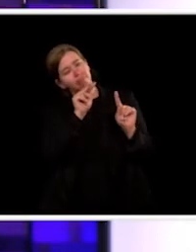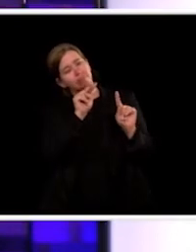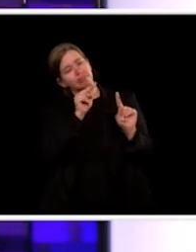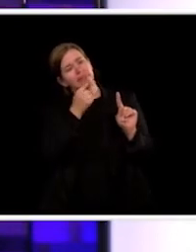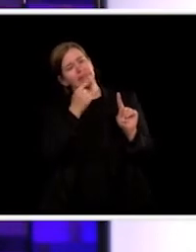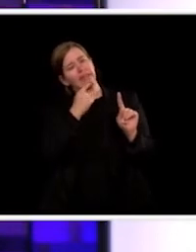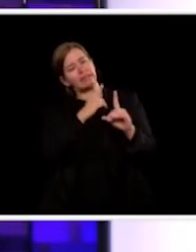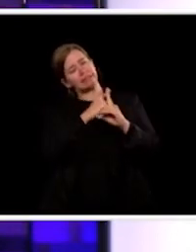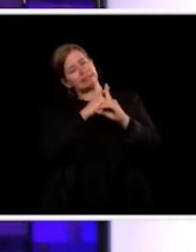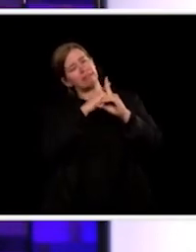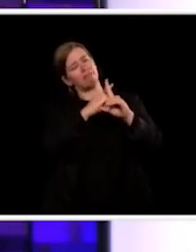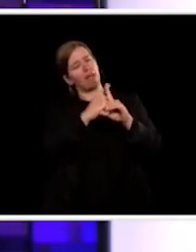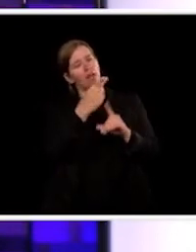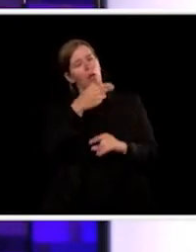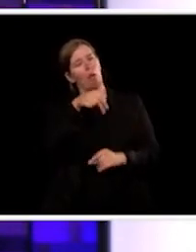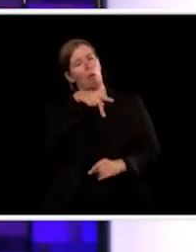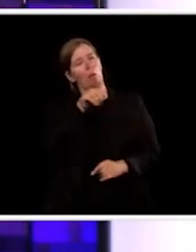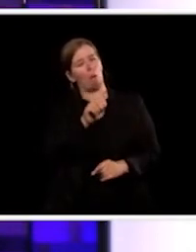Defend hope.